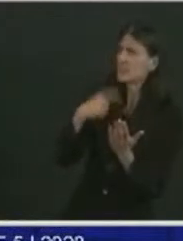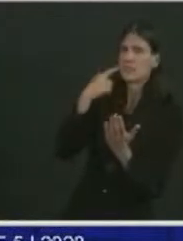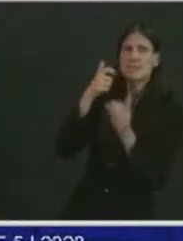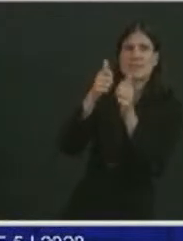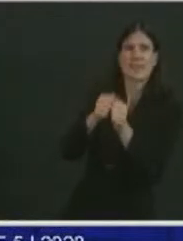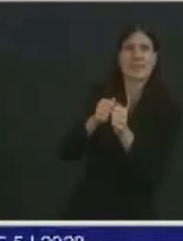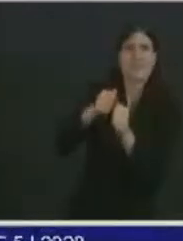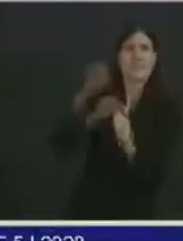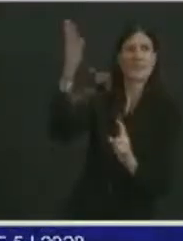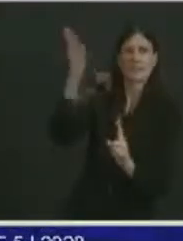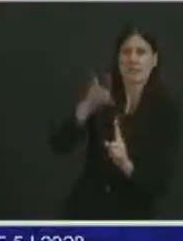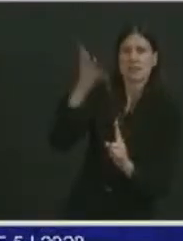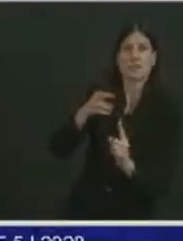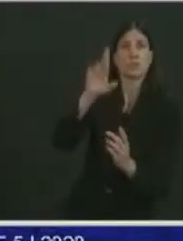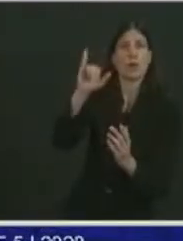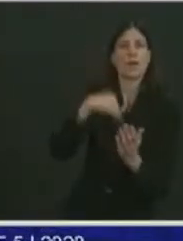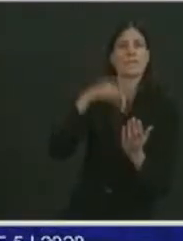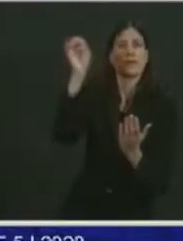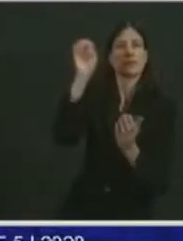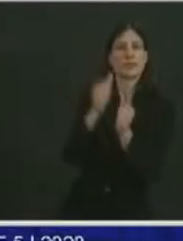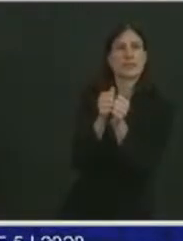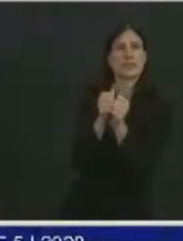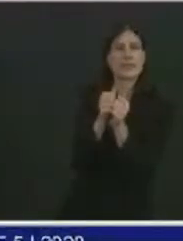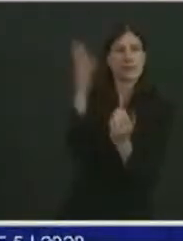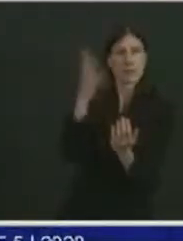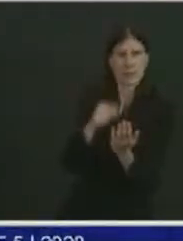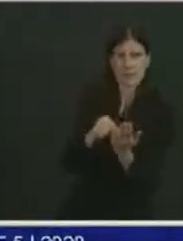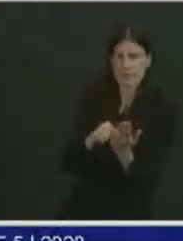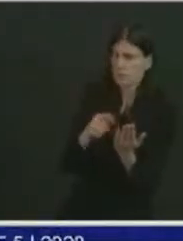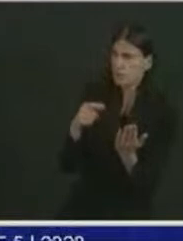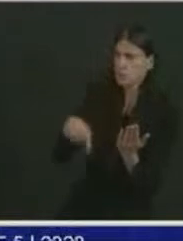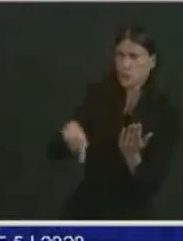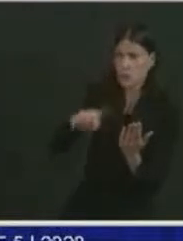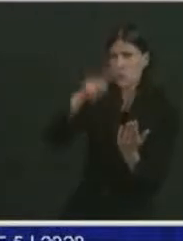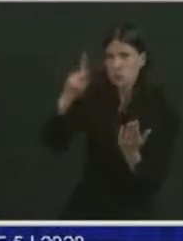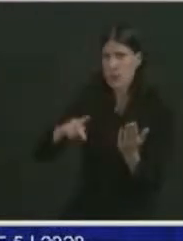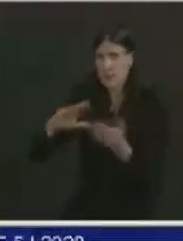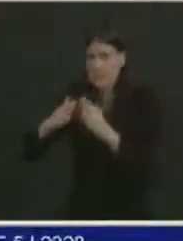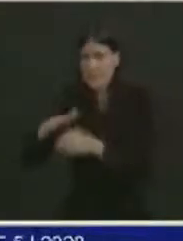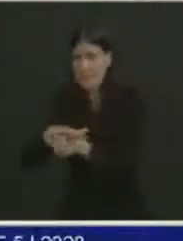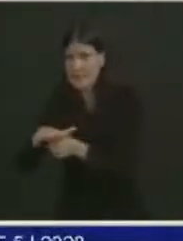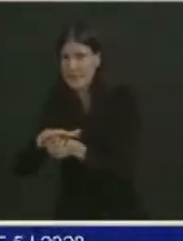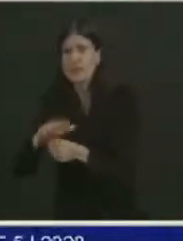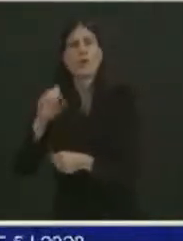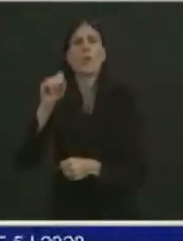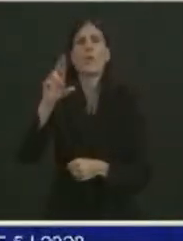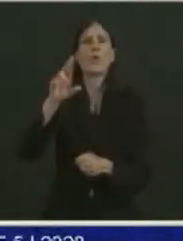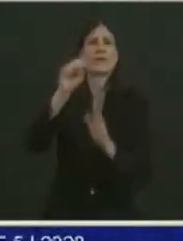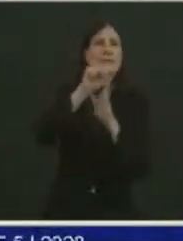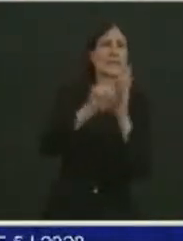Is that set by the state or by the city of Providence? Can you help? Yeah, sure. So